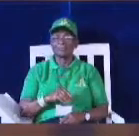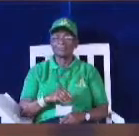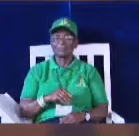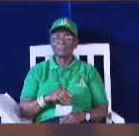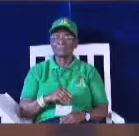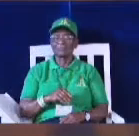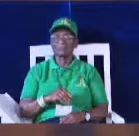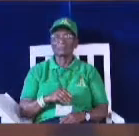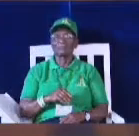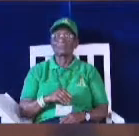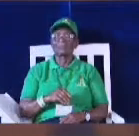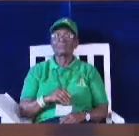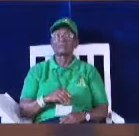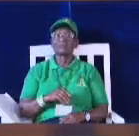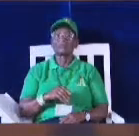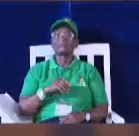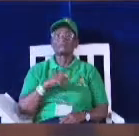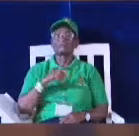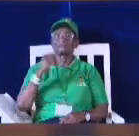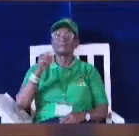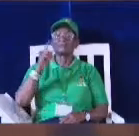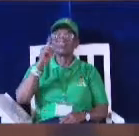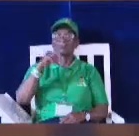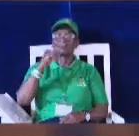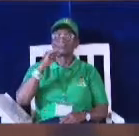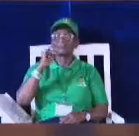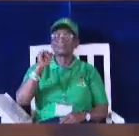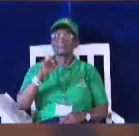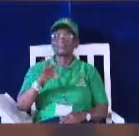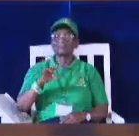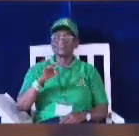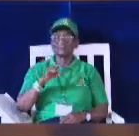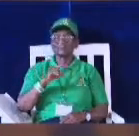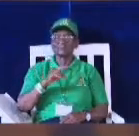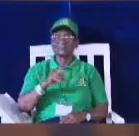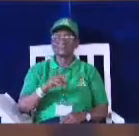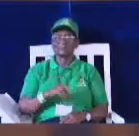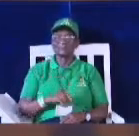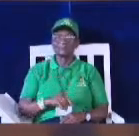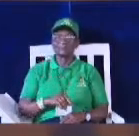must be prepared to testify.